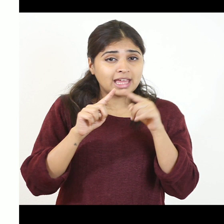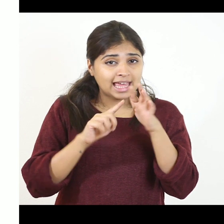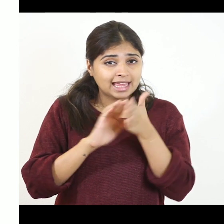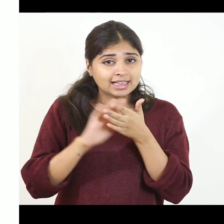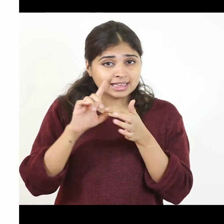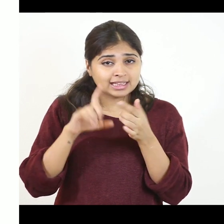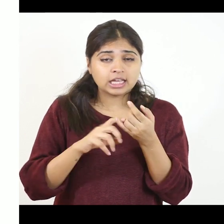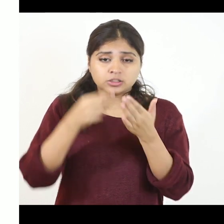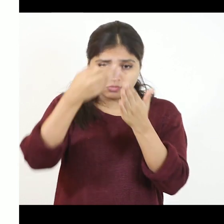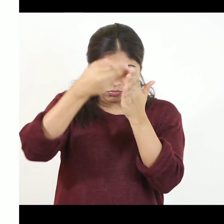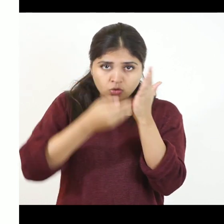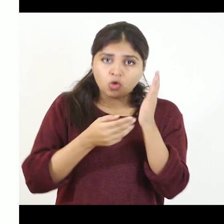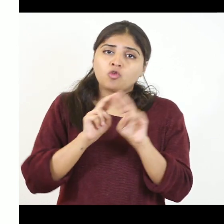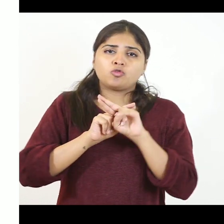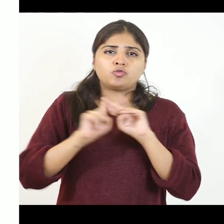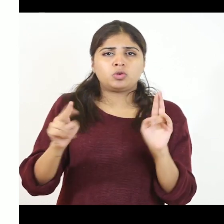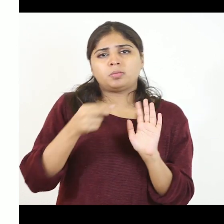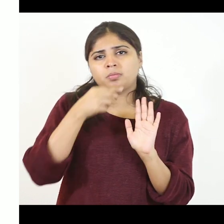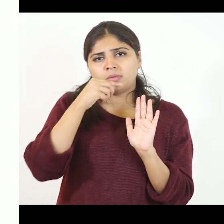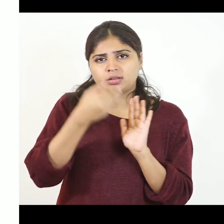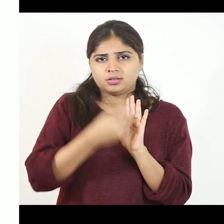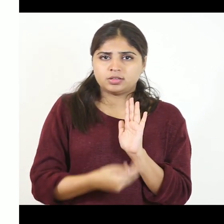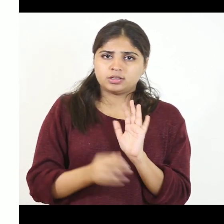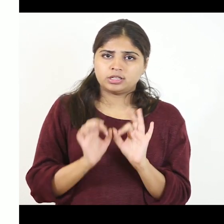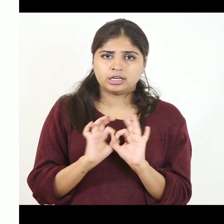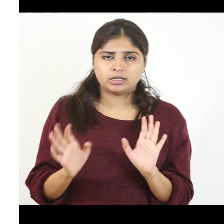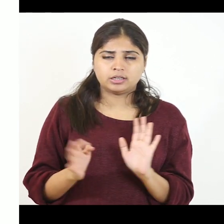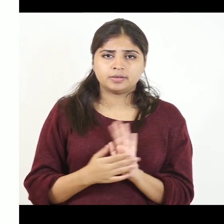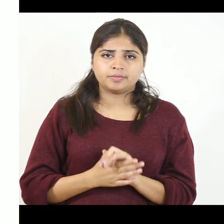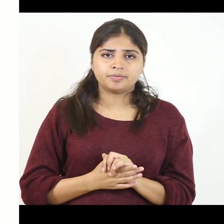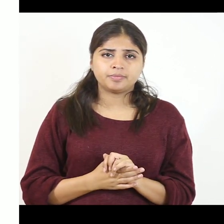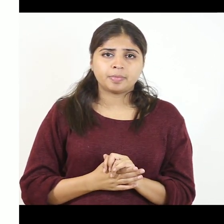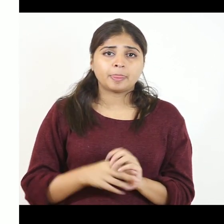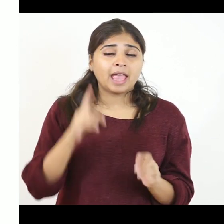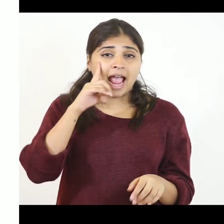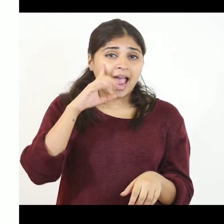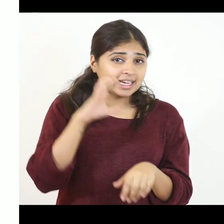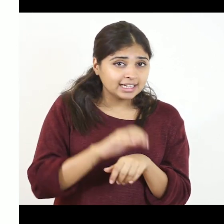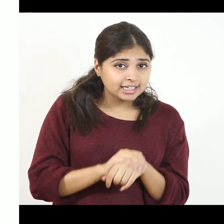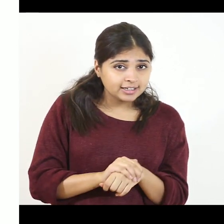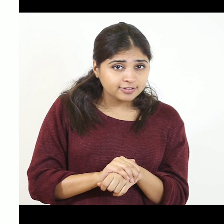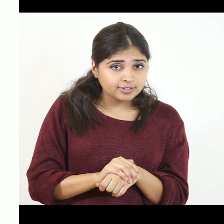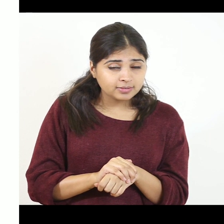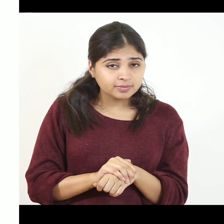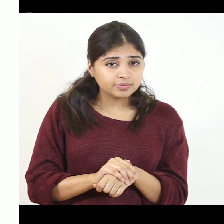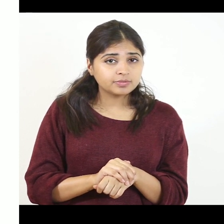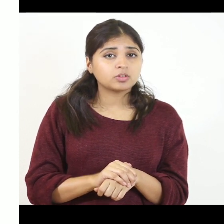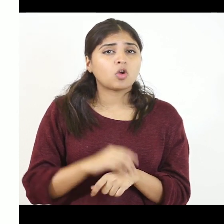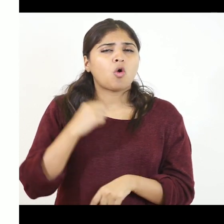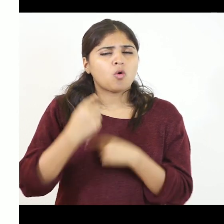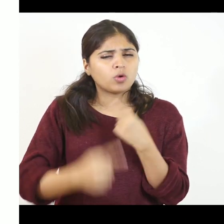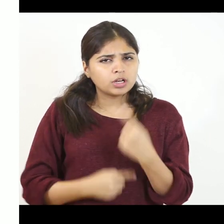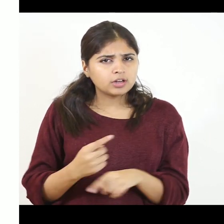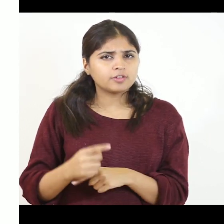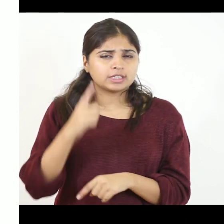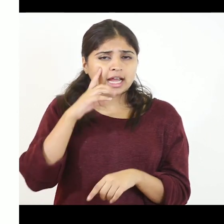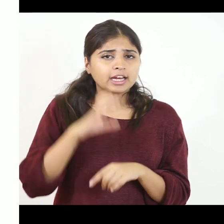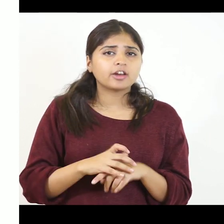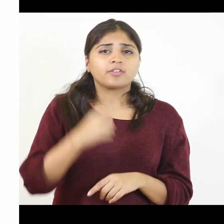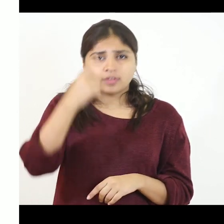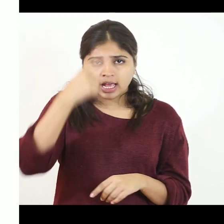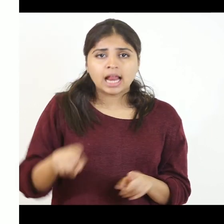your job is clearly mentioned below. Identification. Always identify yourself as